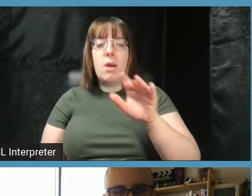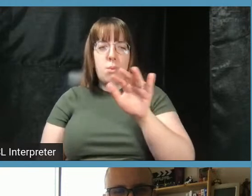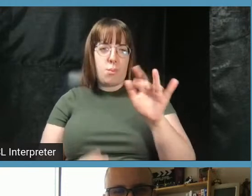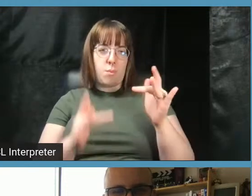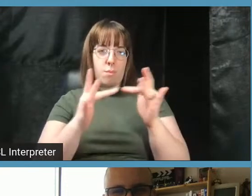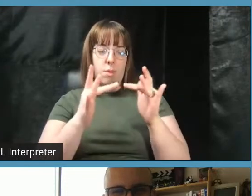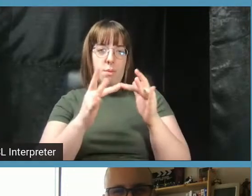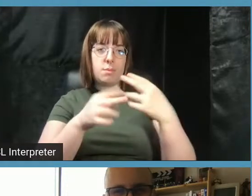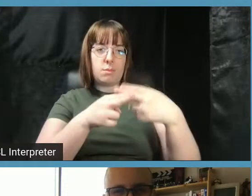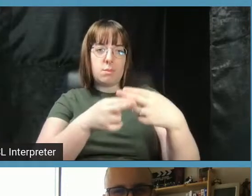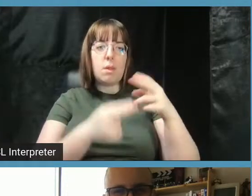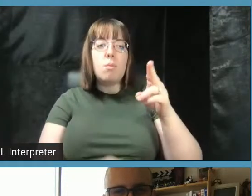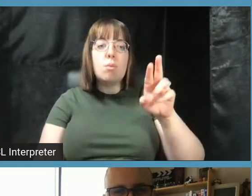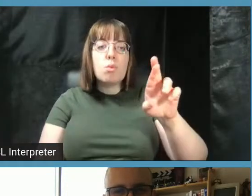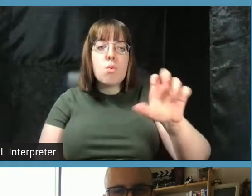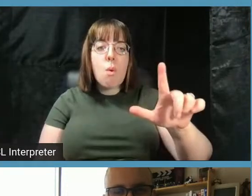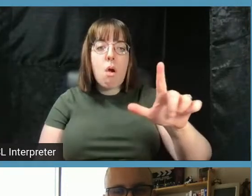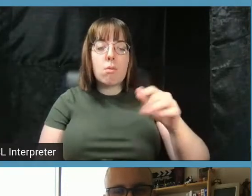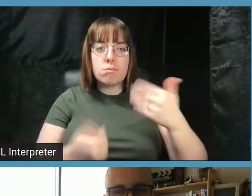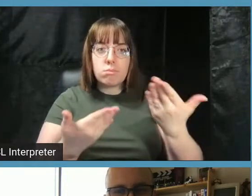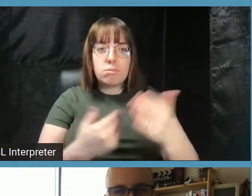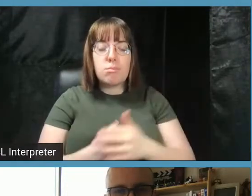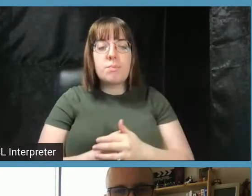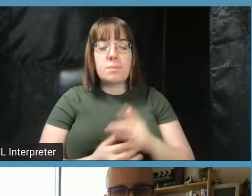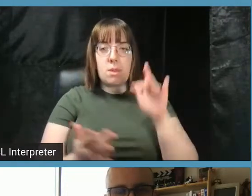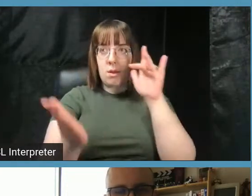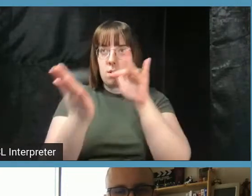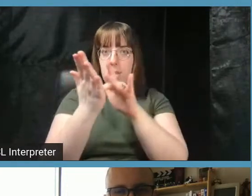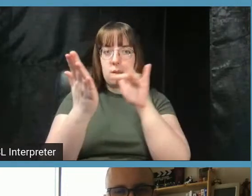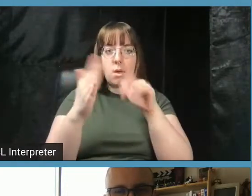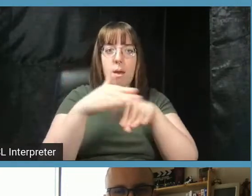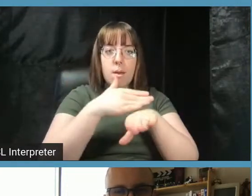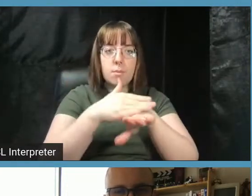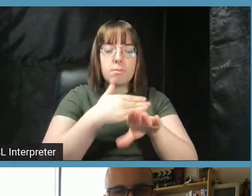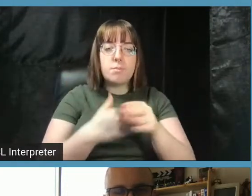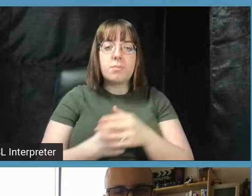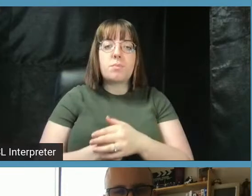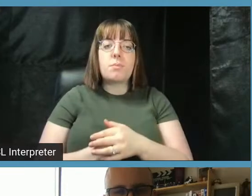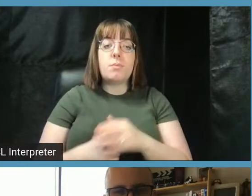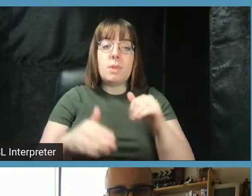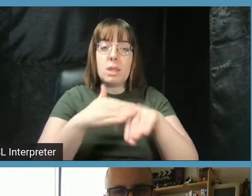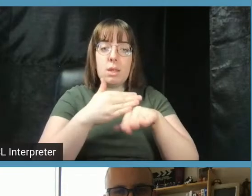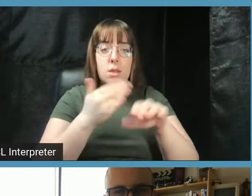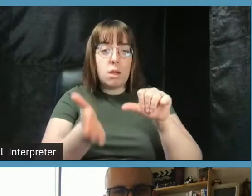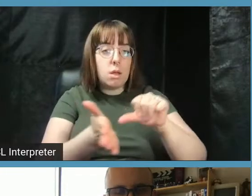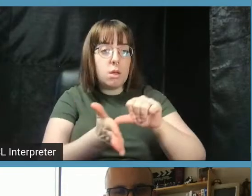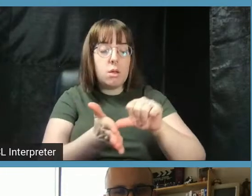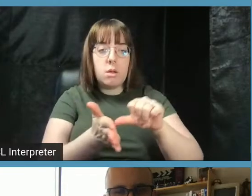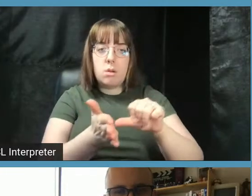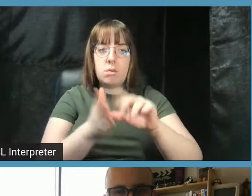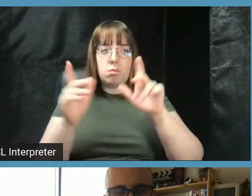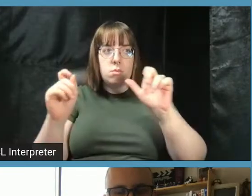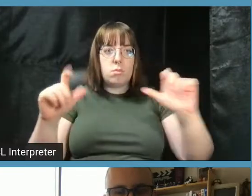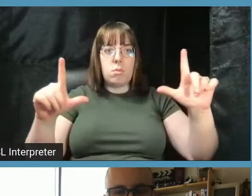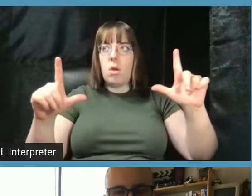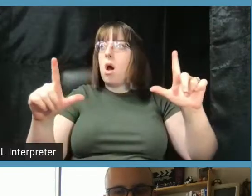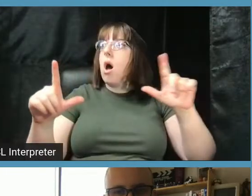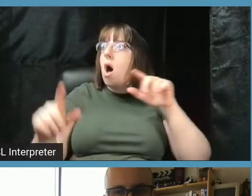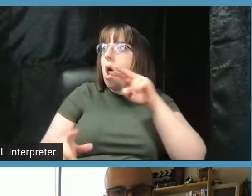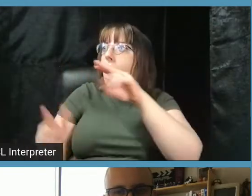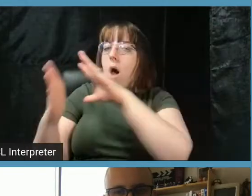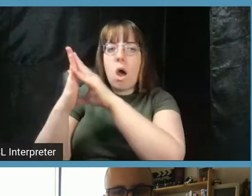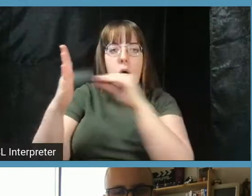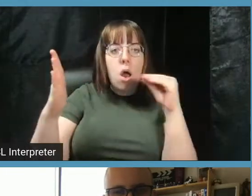the URL. You click on accessibility. There is an accessibility page that models that behavior for you. So it